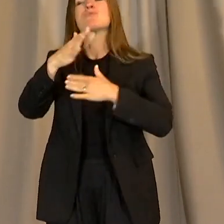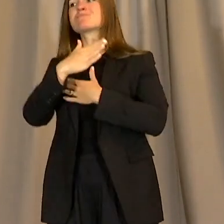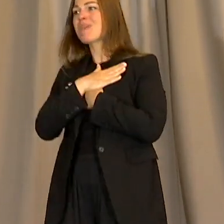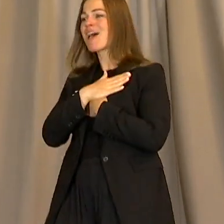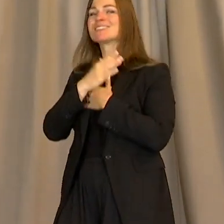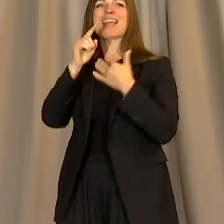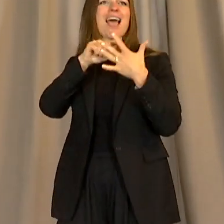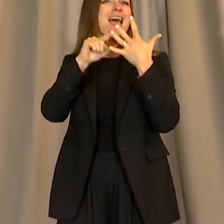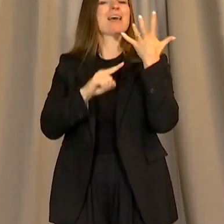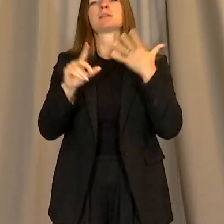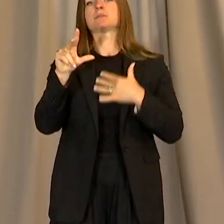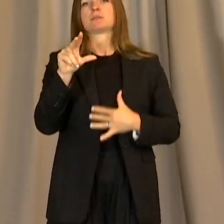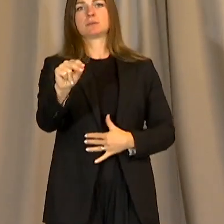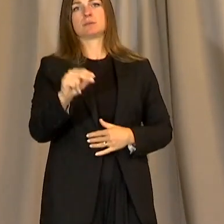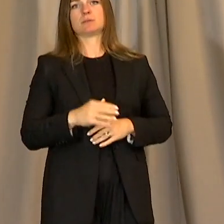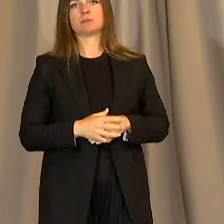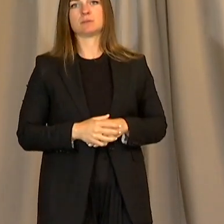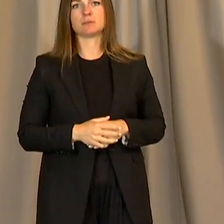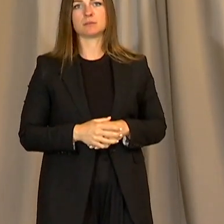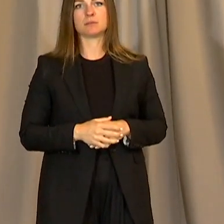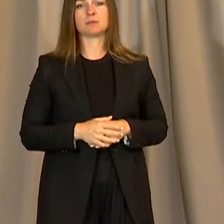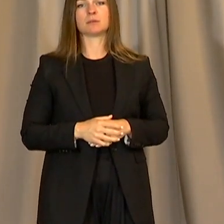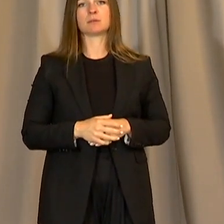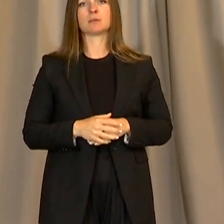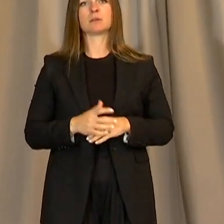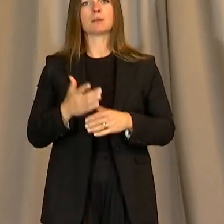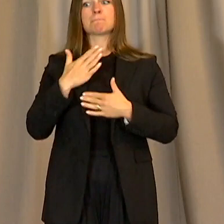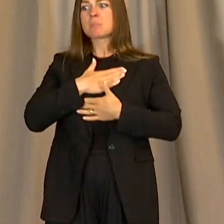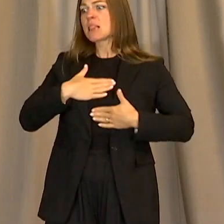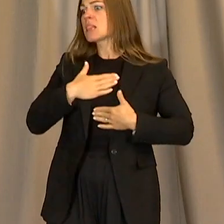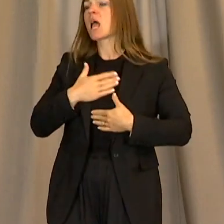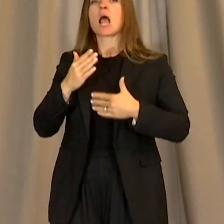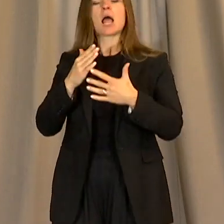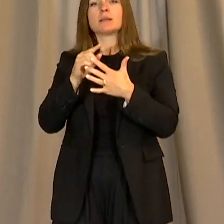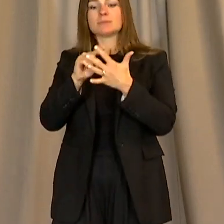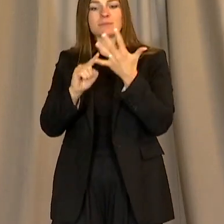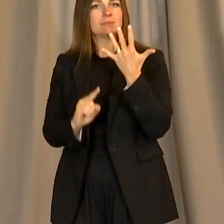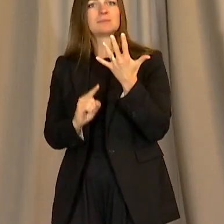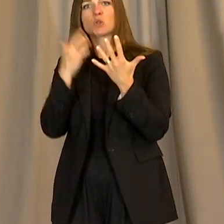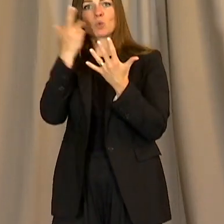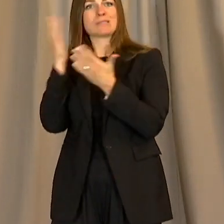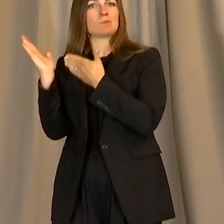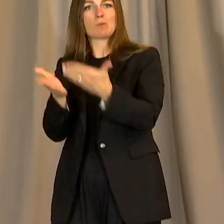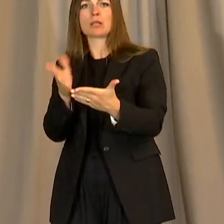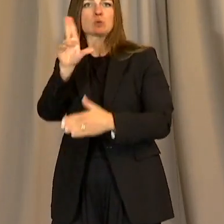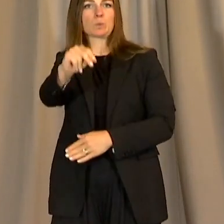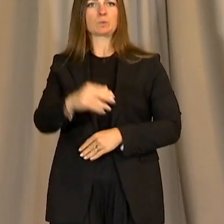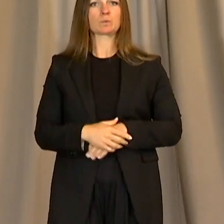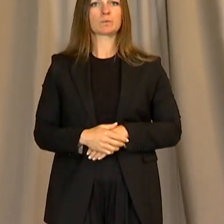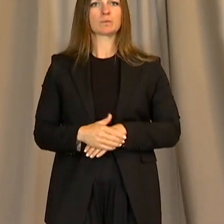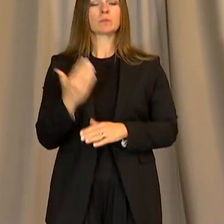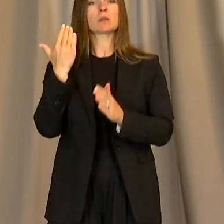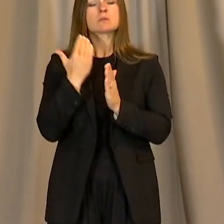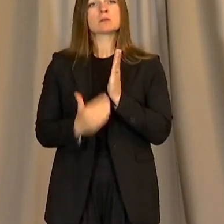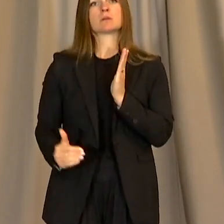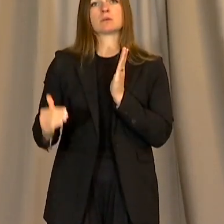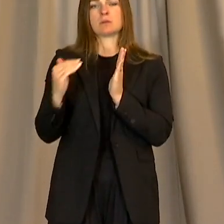to have leisure that or pleasure. That was not what we were brought here. And over, we've